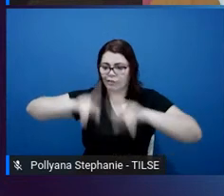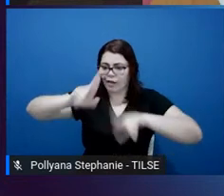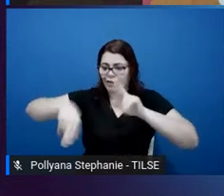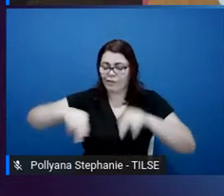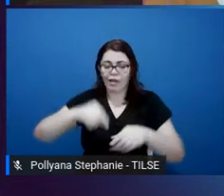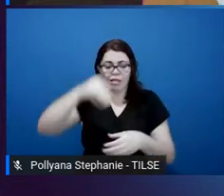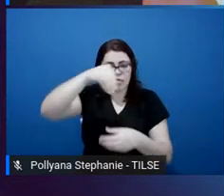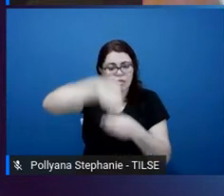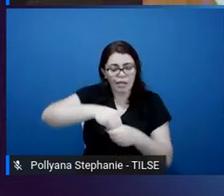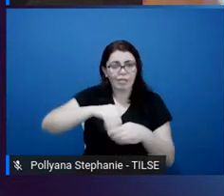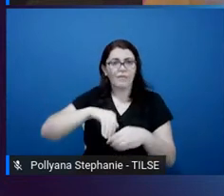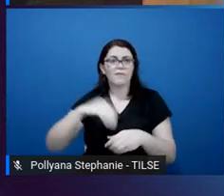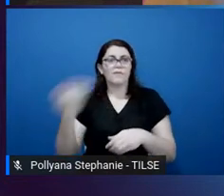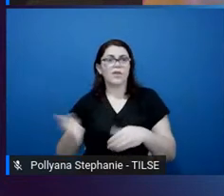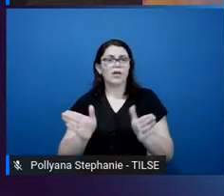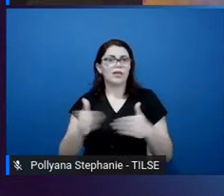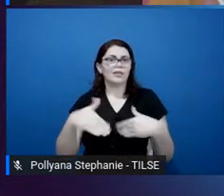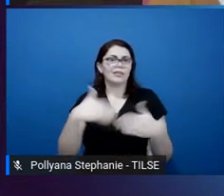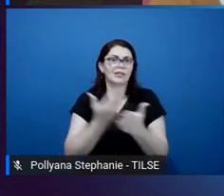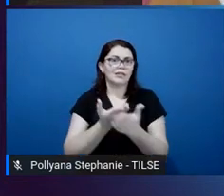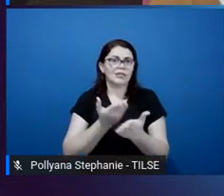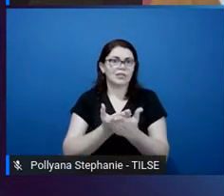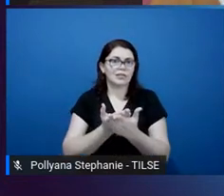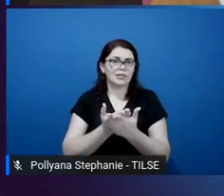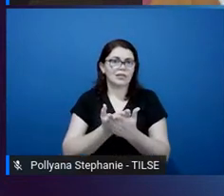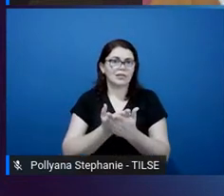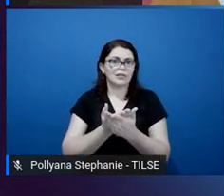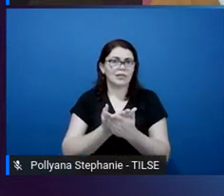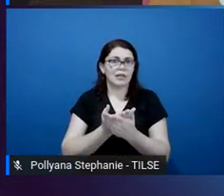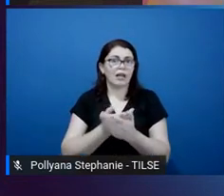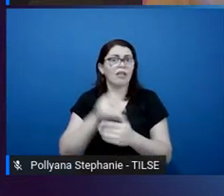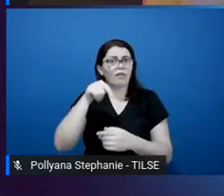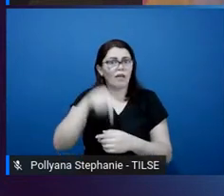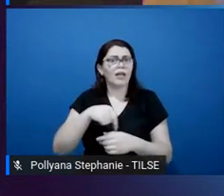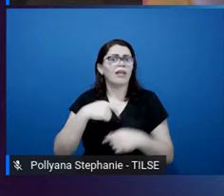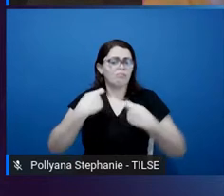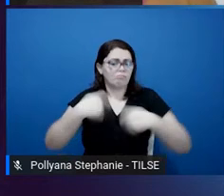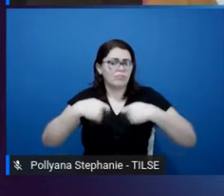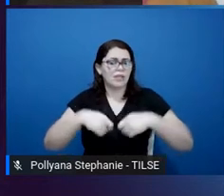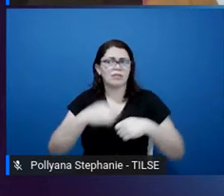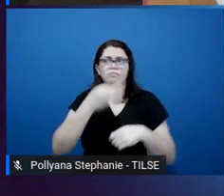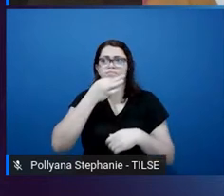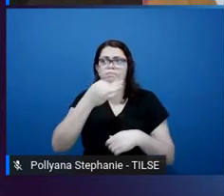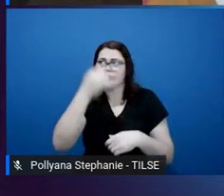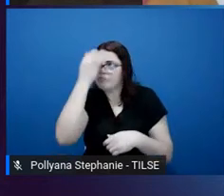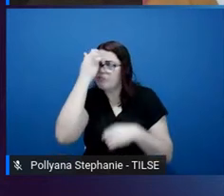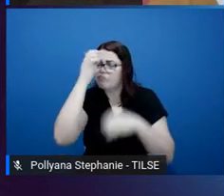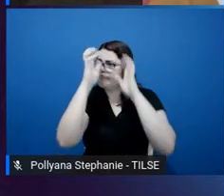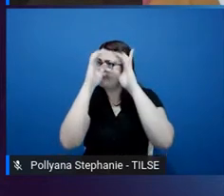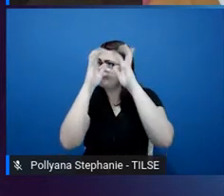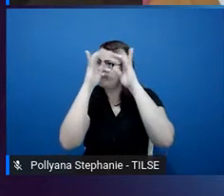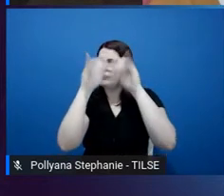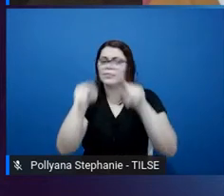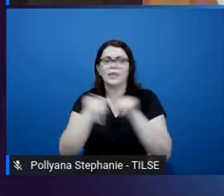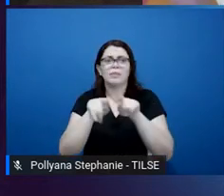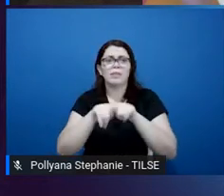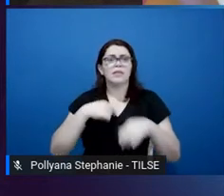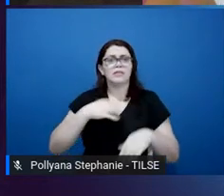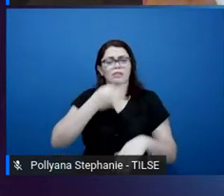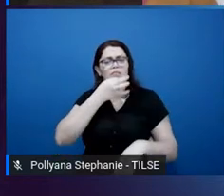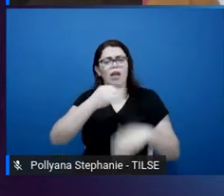classroom. So these are all really critical pieces. And we also need to critically